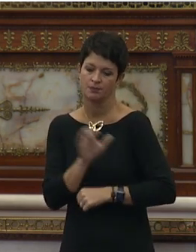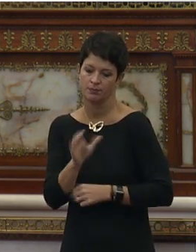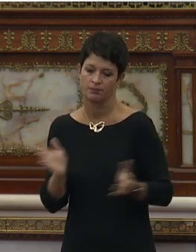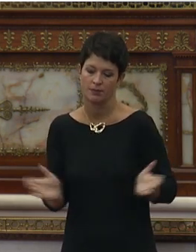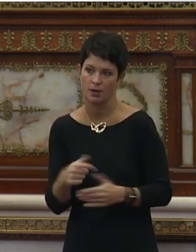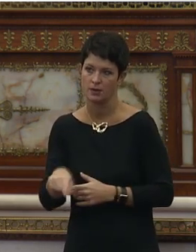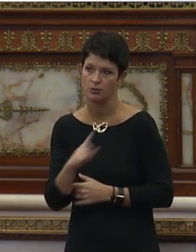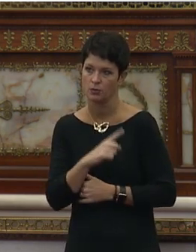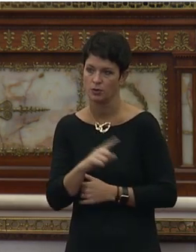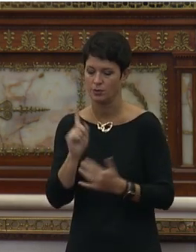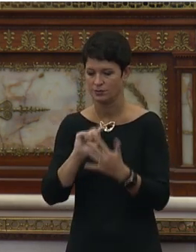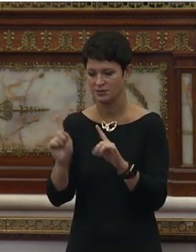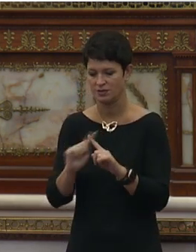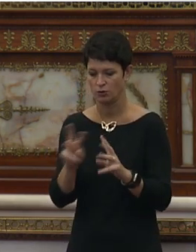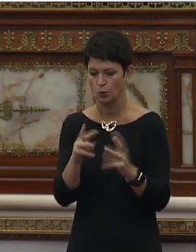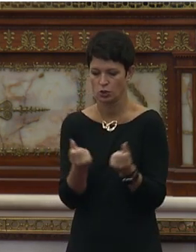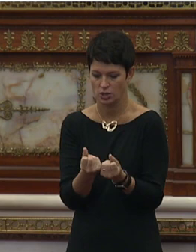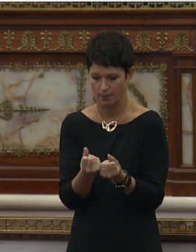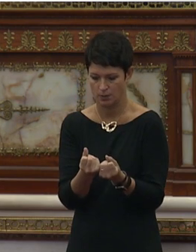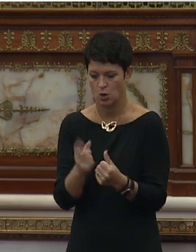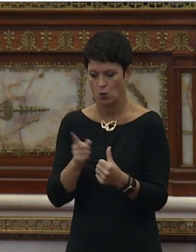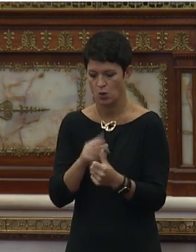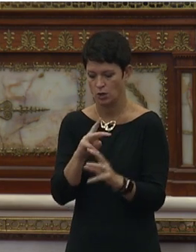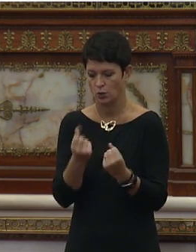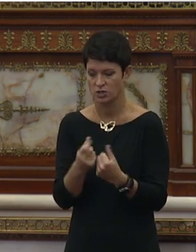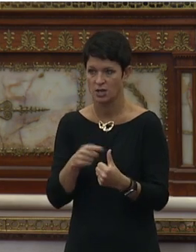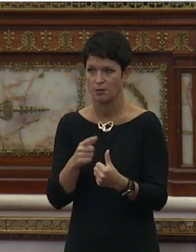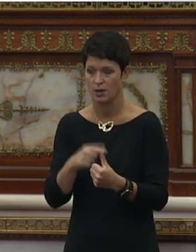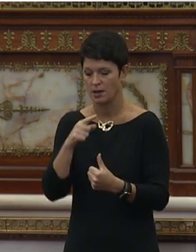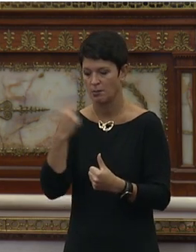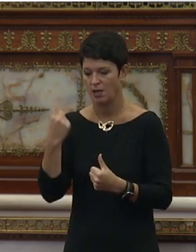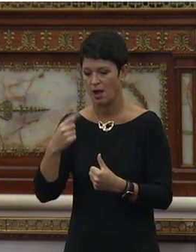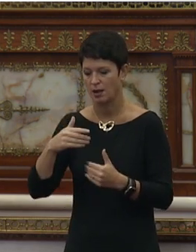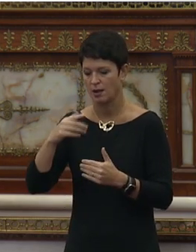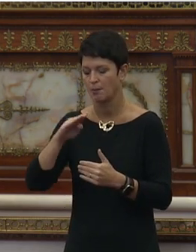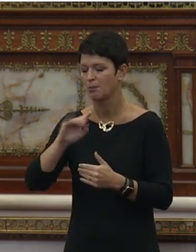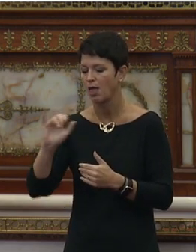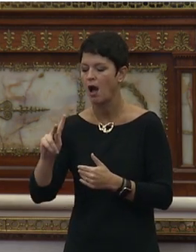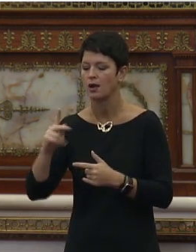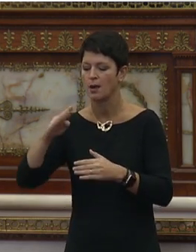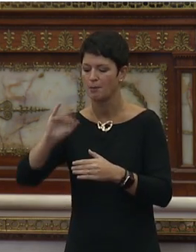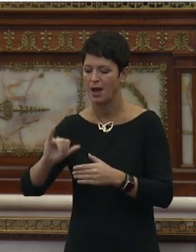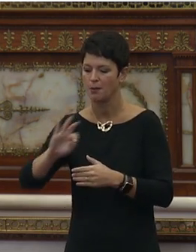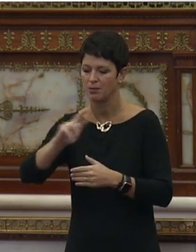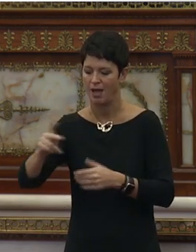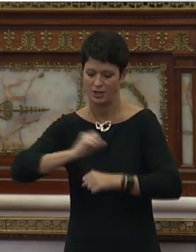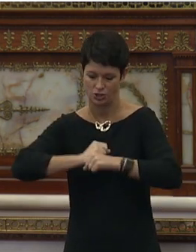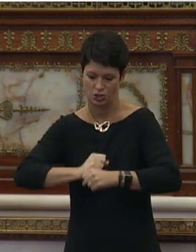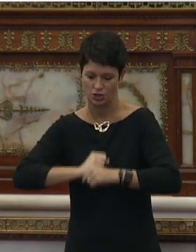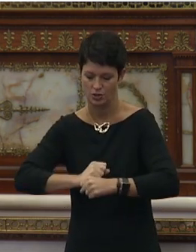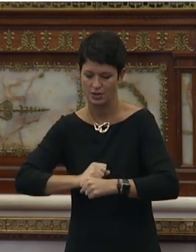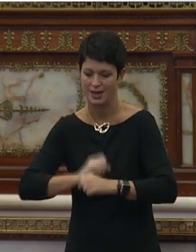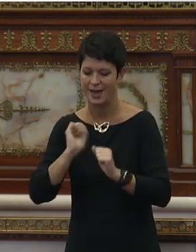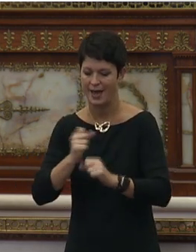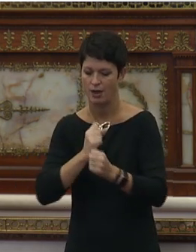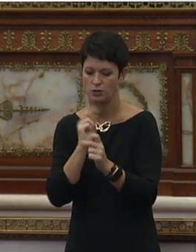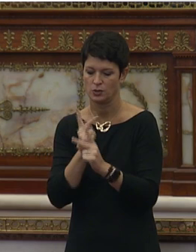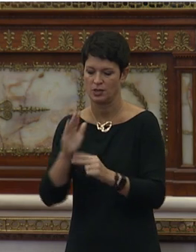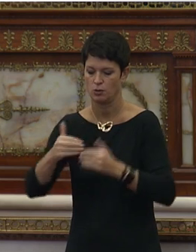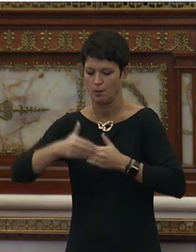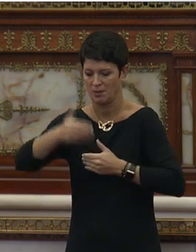through several workshops. One workshop is block by block security. How to safeguard your